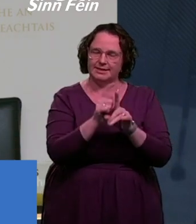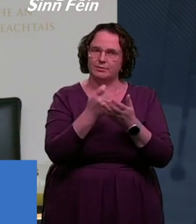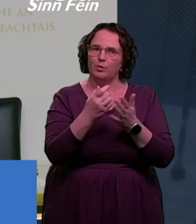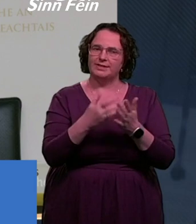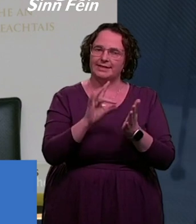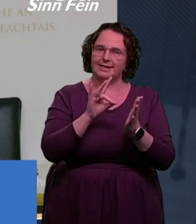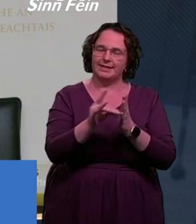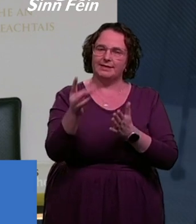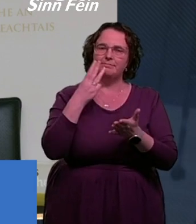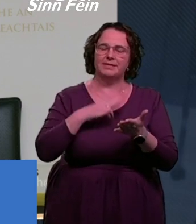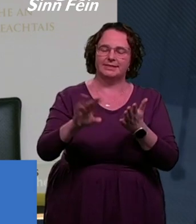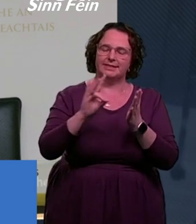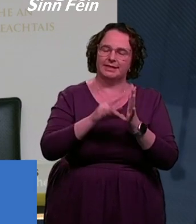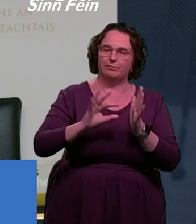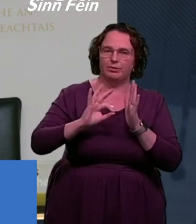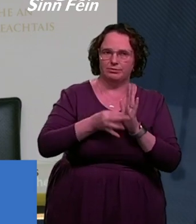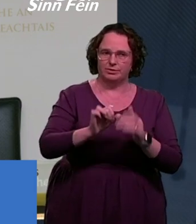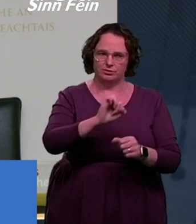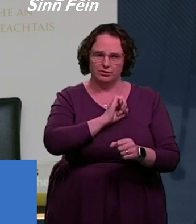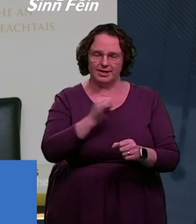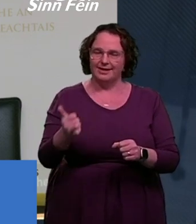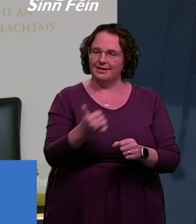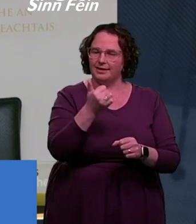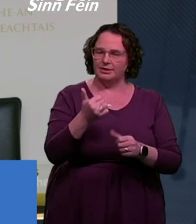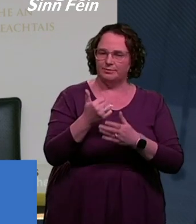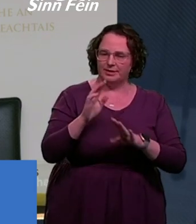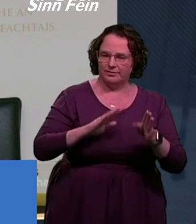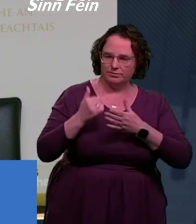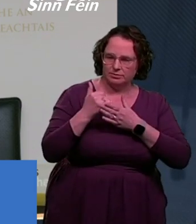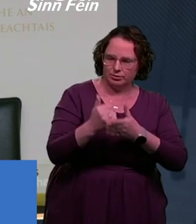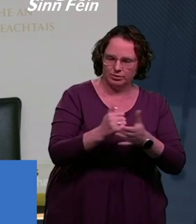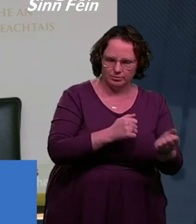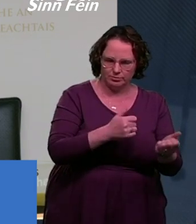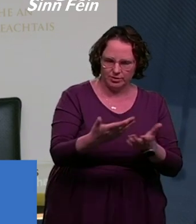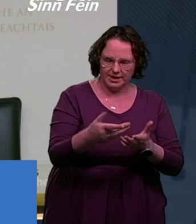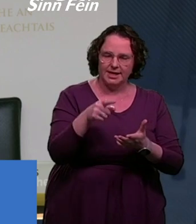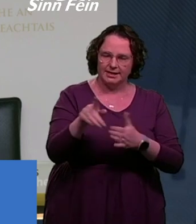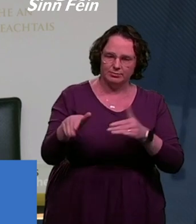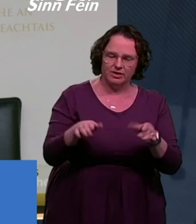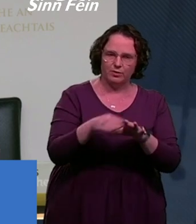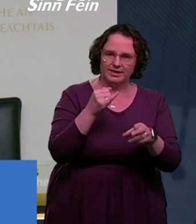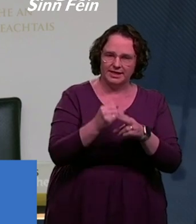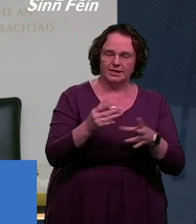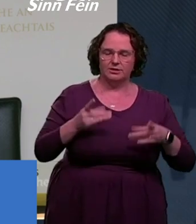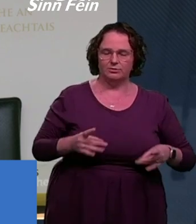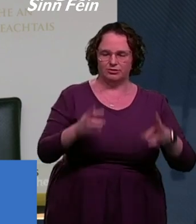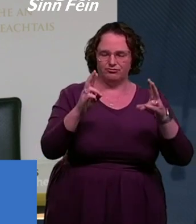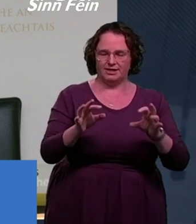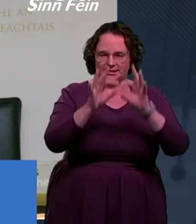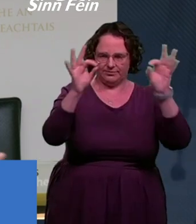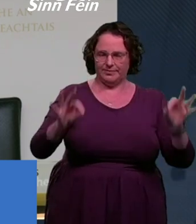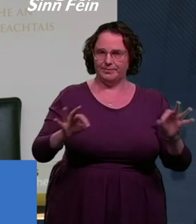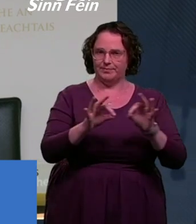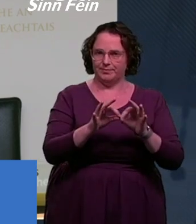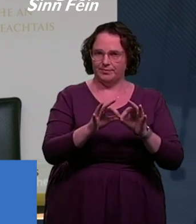that's how do we ensure that any kind of behavioural support provision is provided within a human rights framework. The necessity for behavioural supports